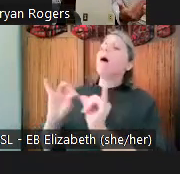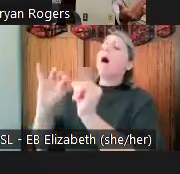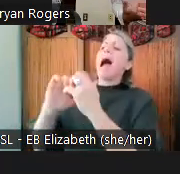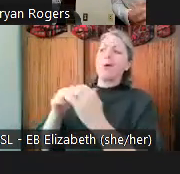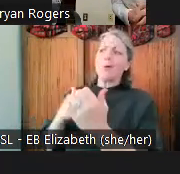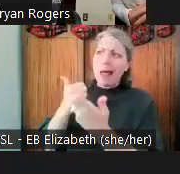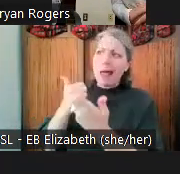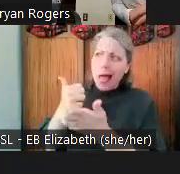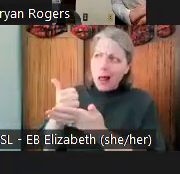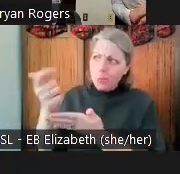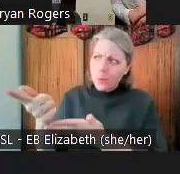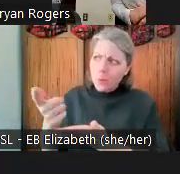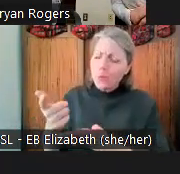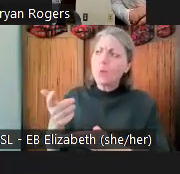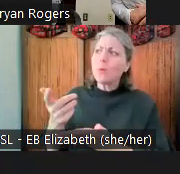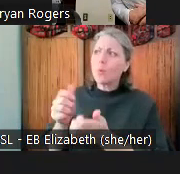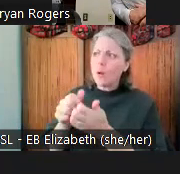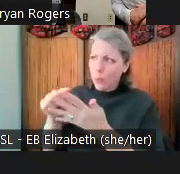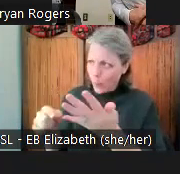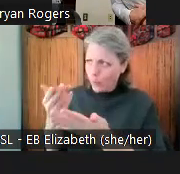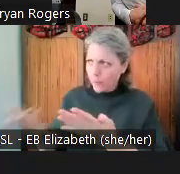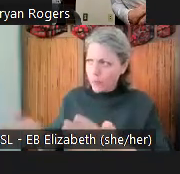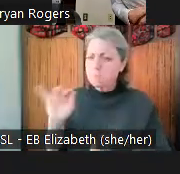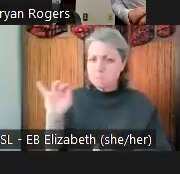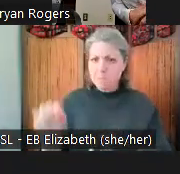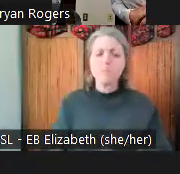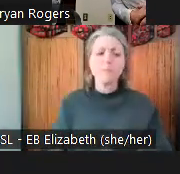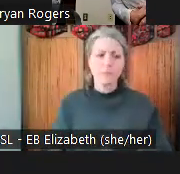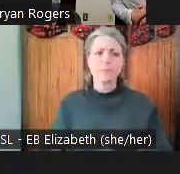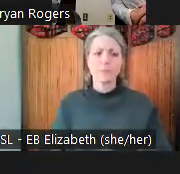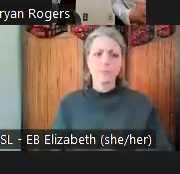help you out with those things? We use